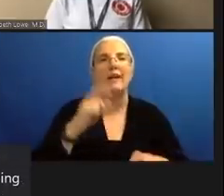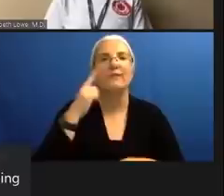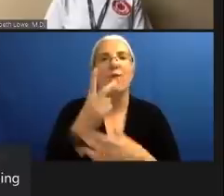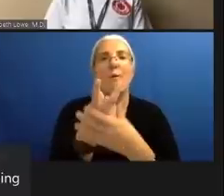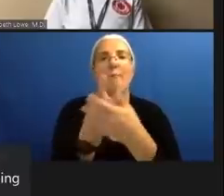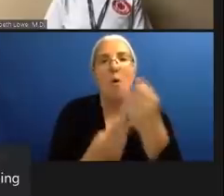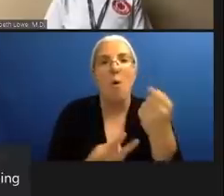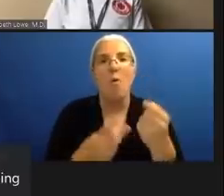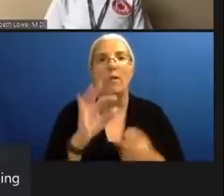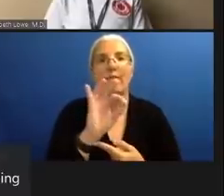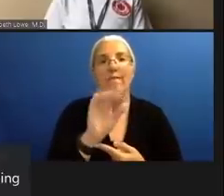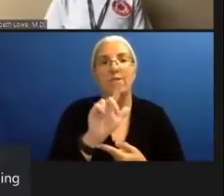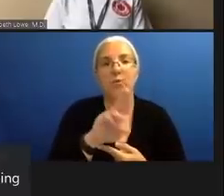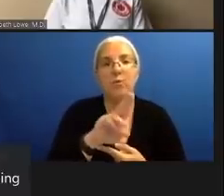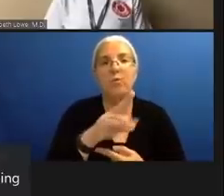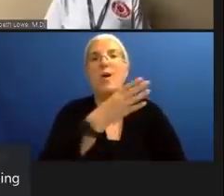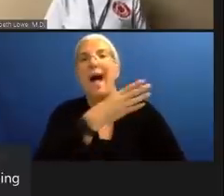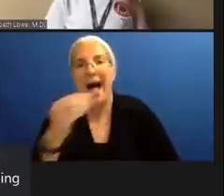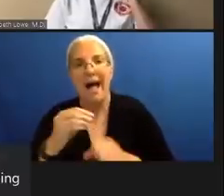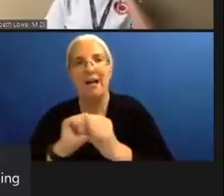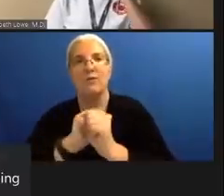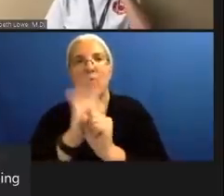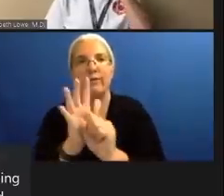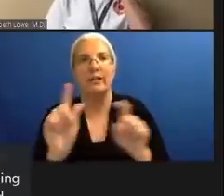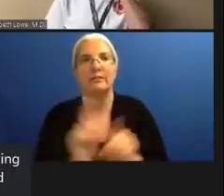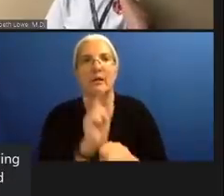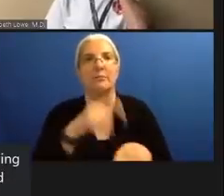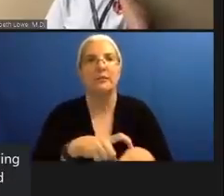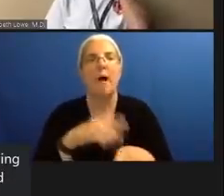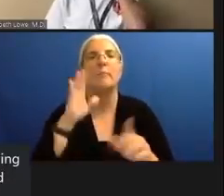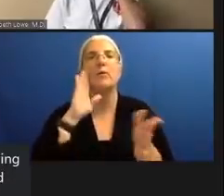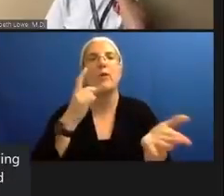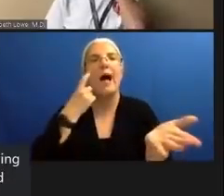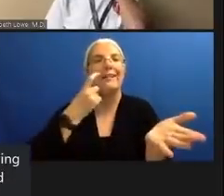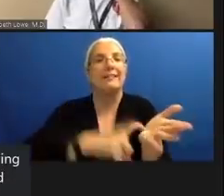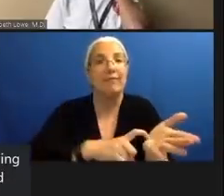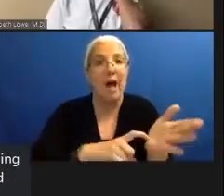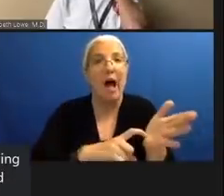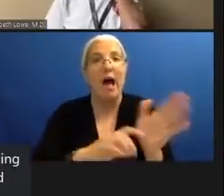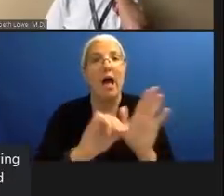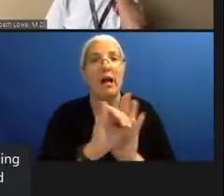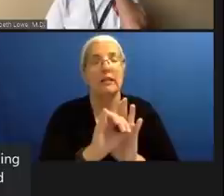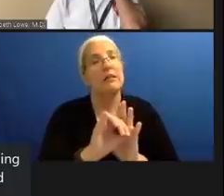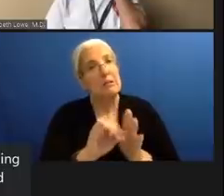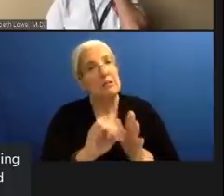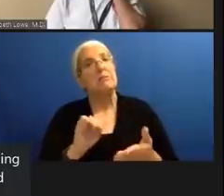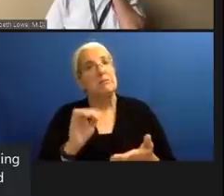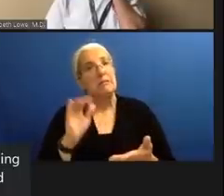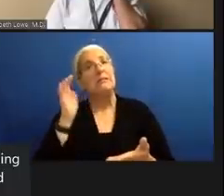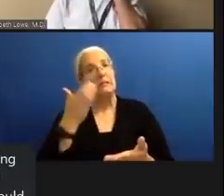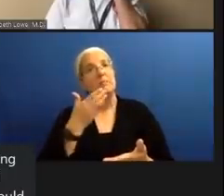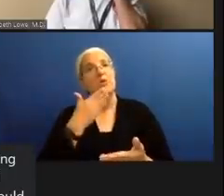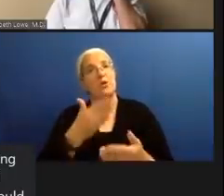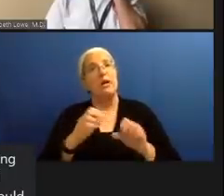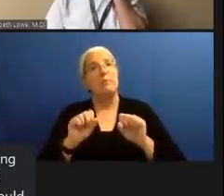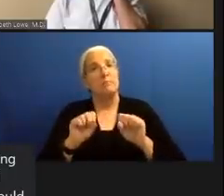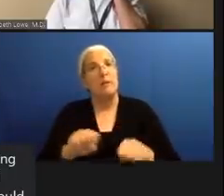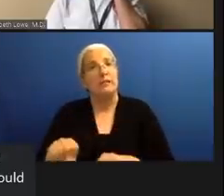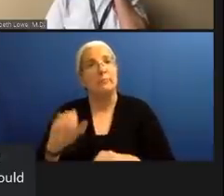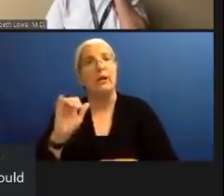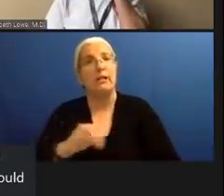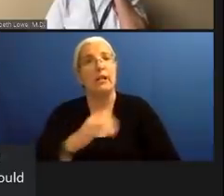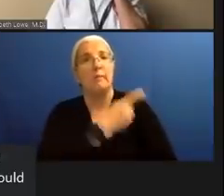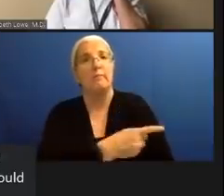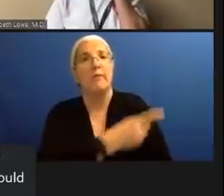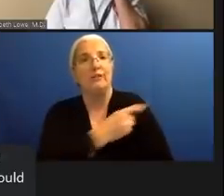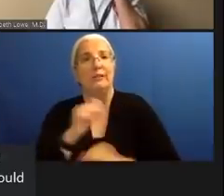and we're identifying the good candidates that we could utilize. Of course, the